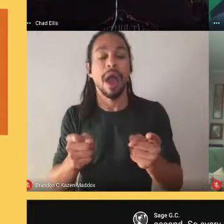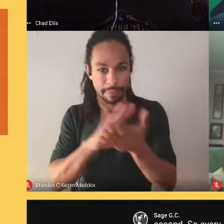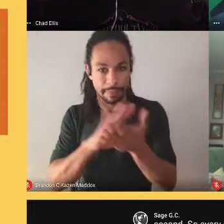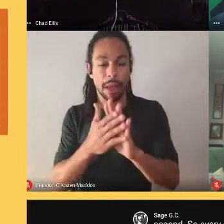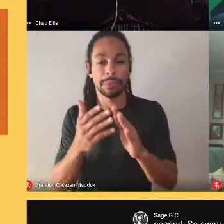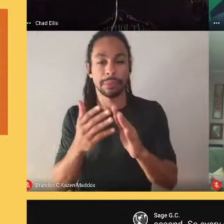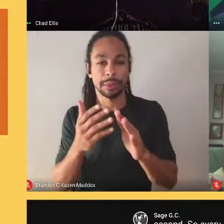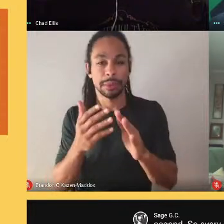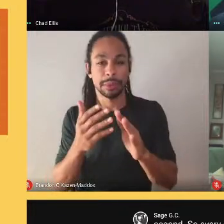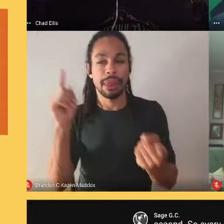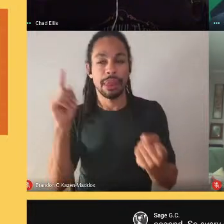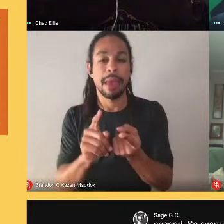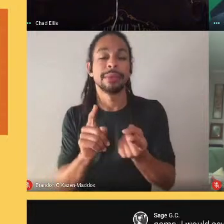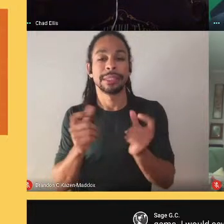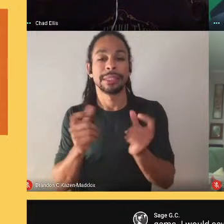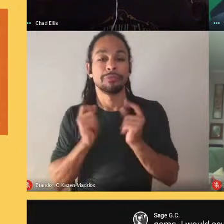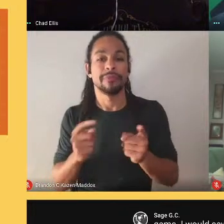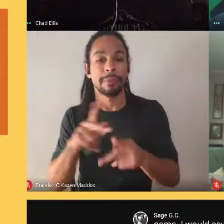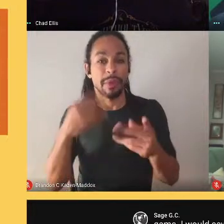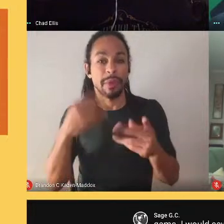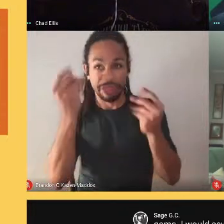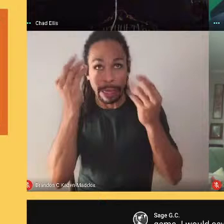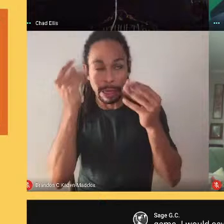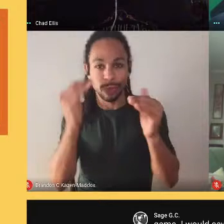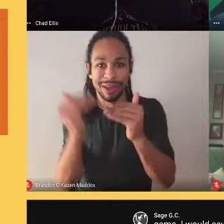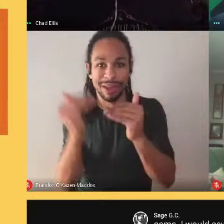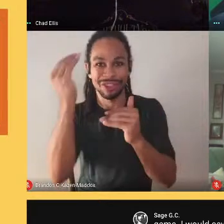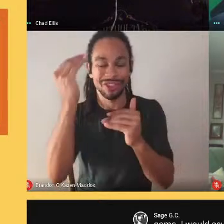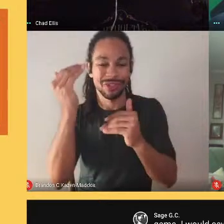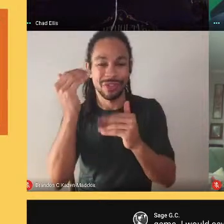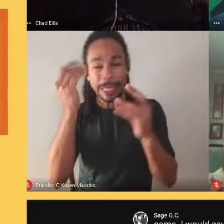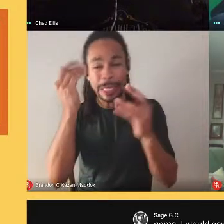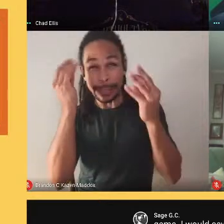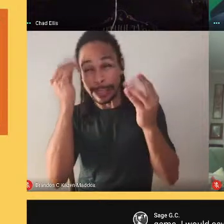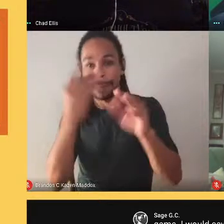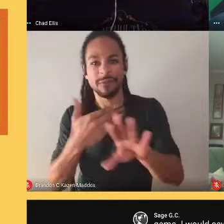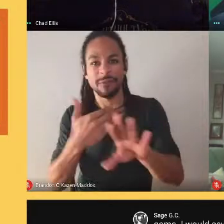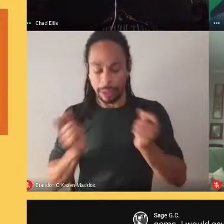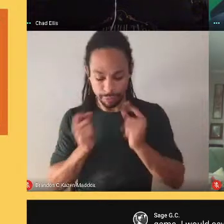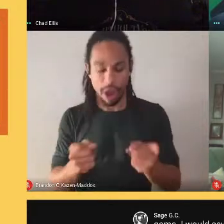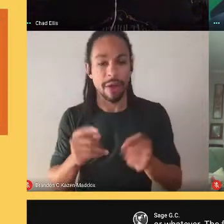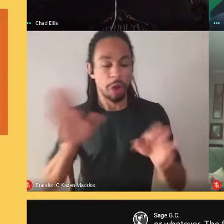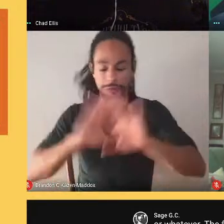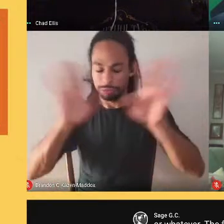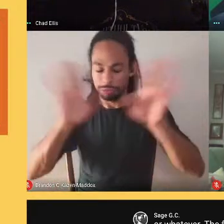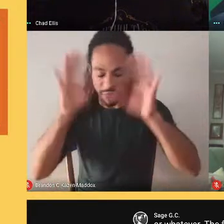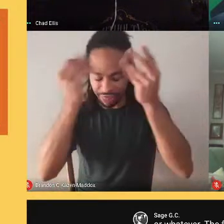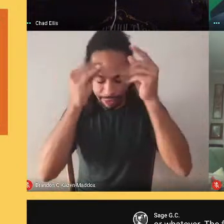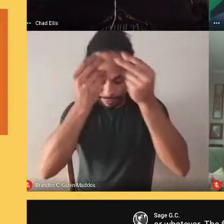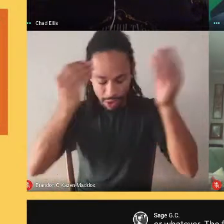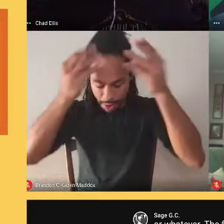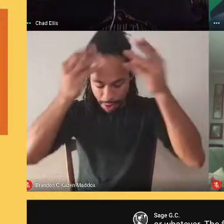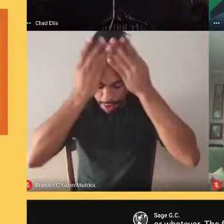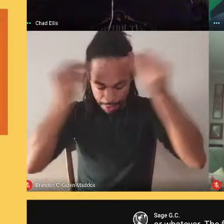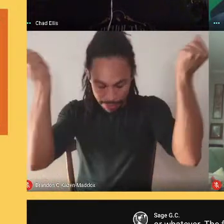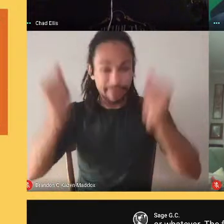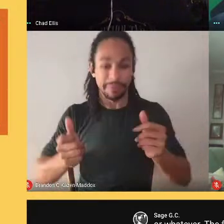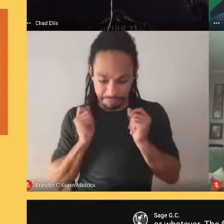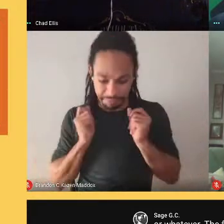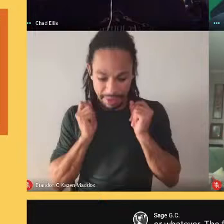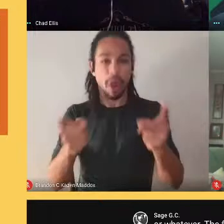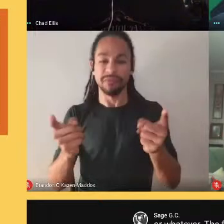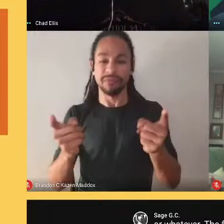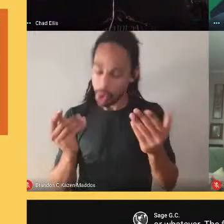in their heads thinking about it. And I'm just trying with every system I design to prioritize this